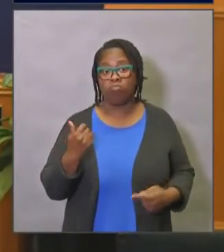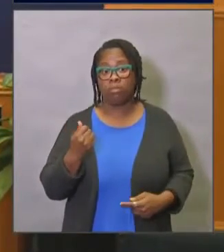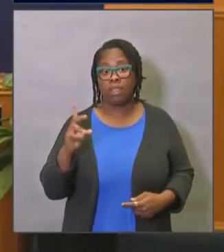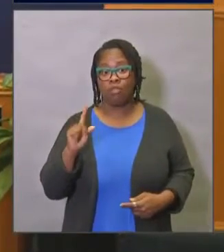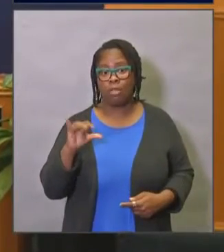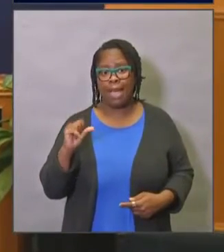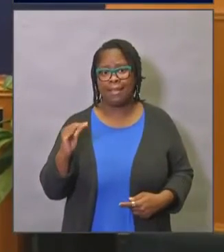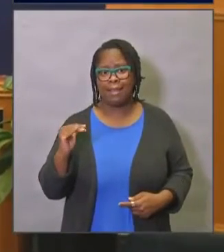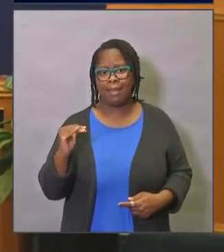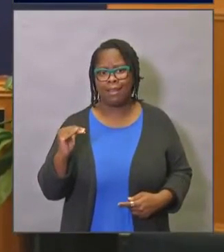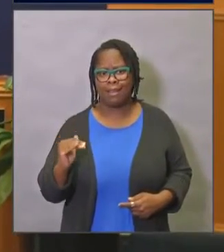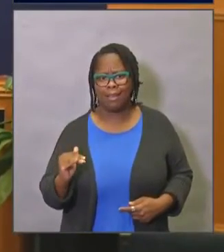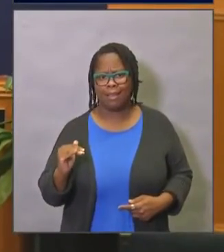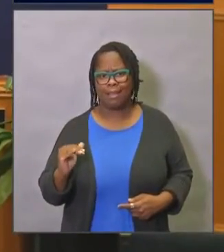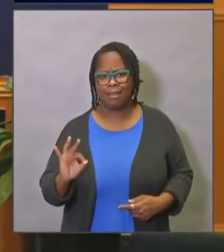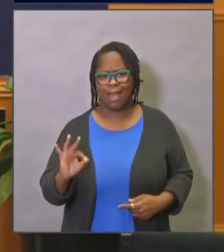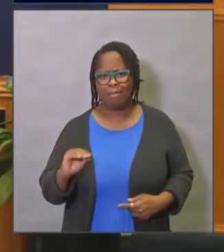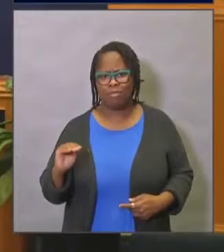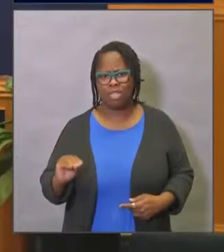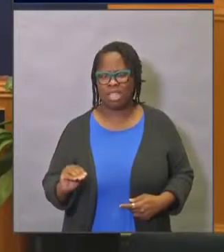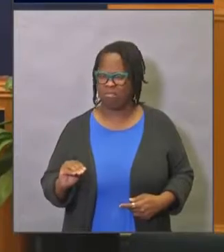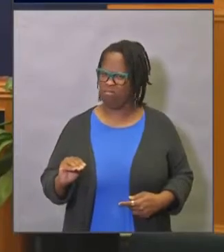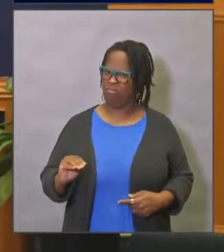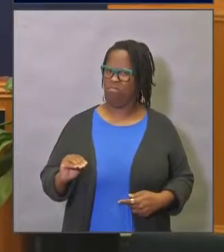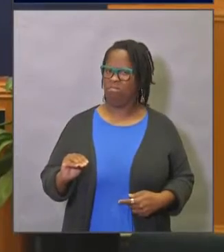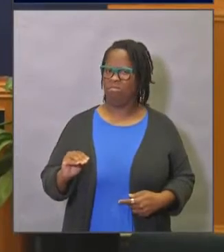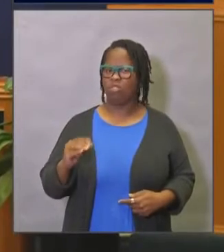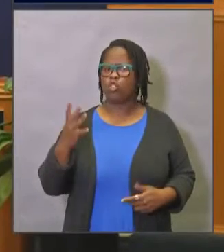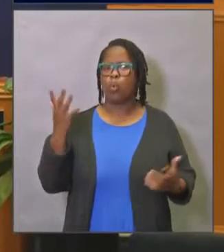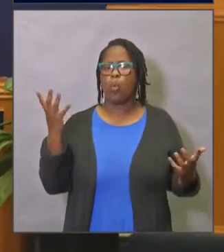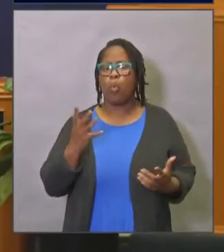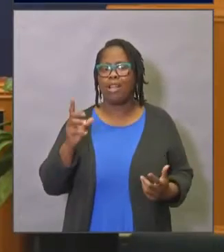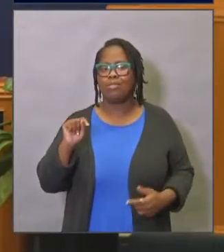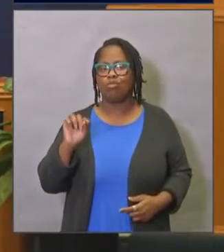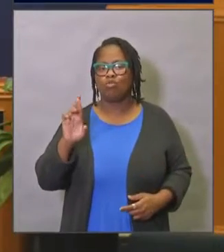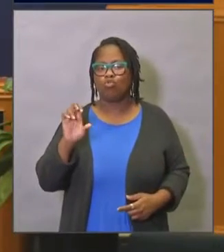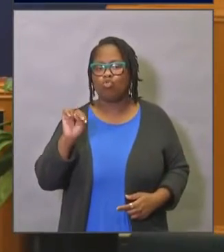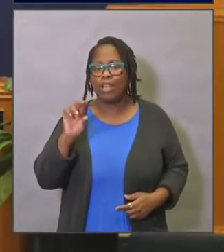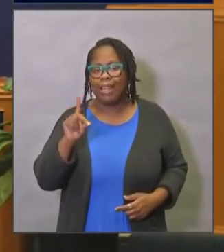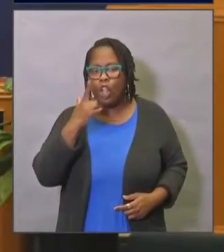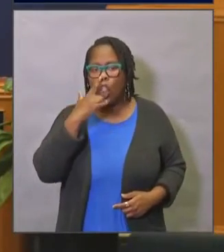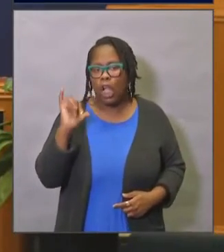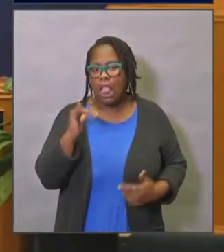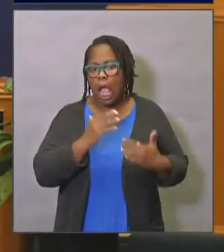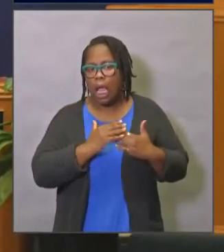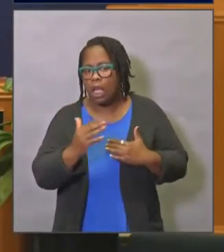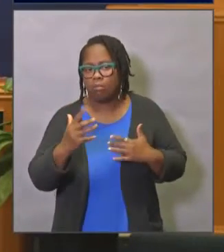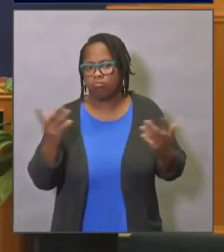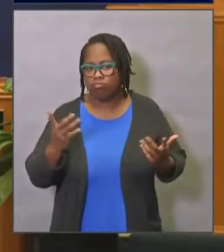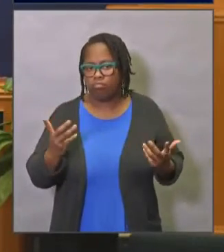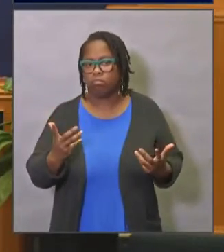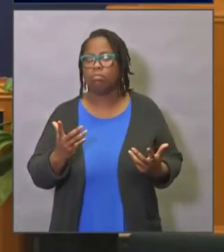since then to 9%. So what is the trend line actually showing? Thank you very much.